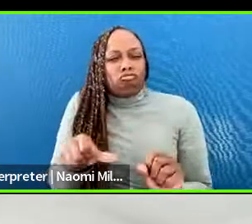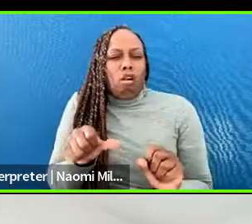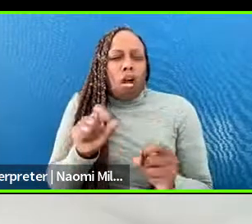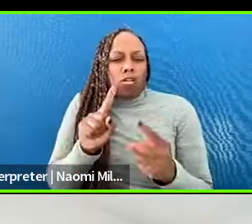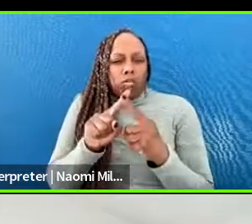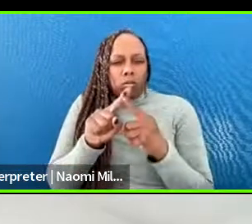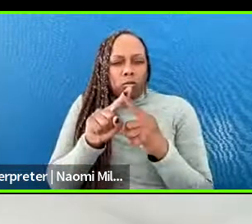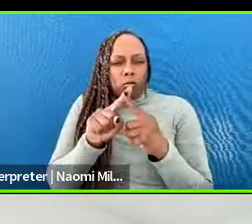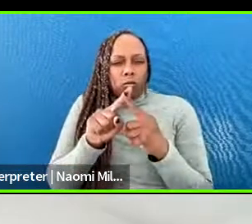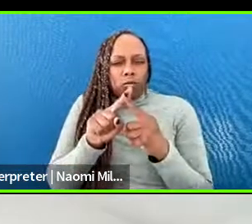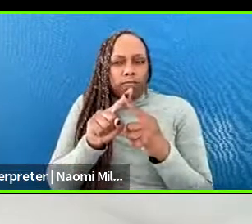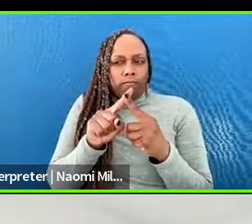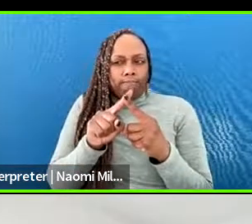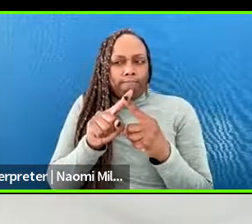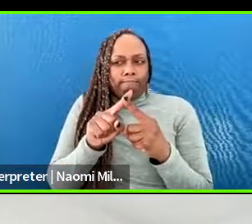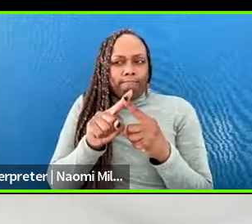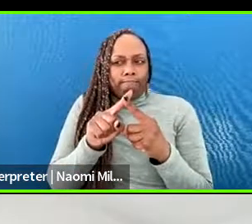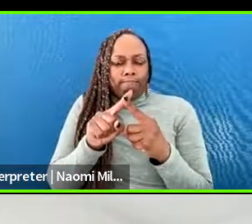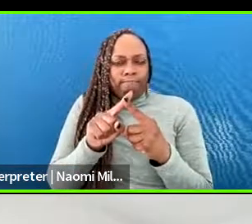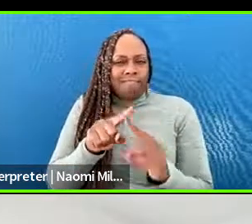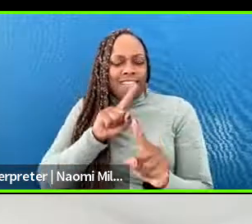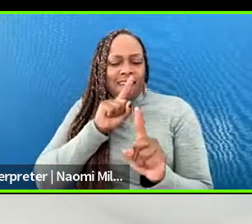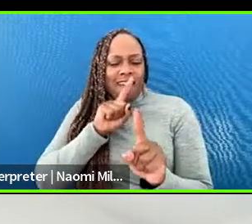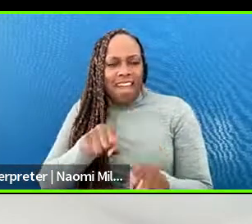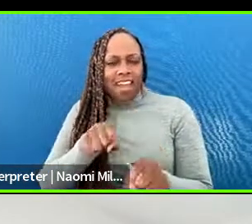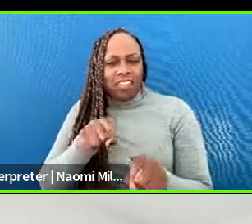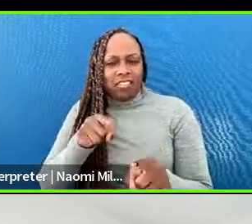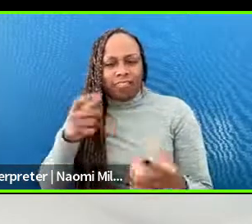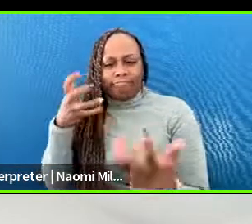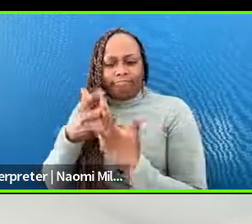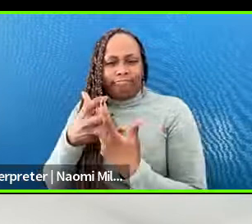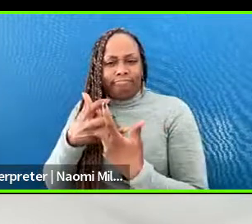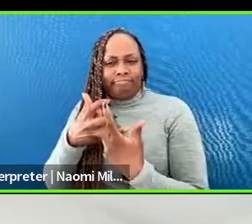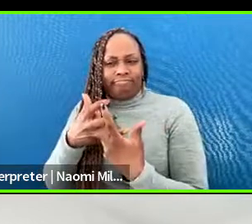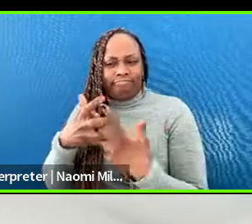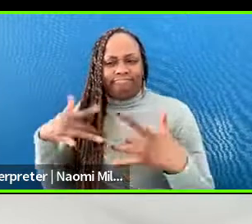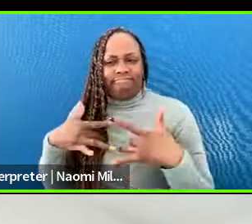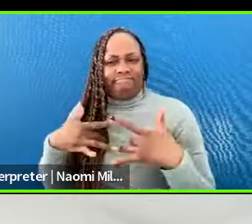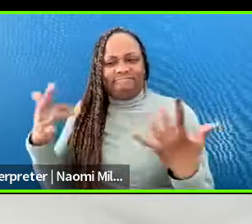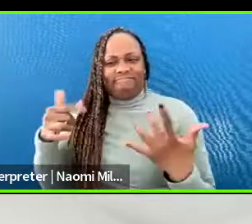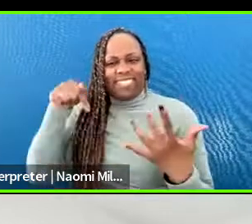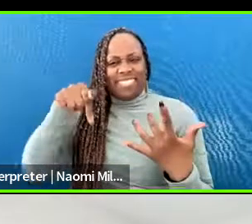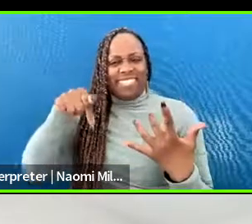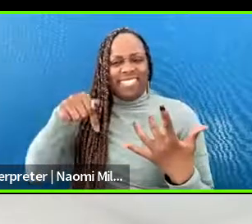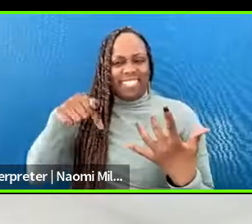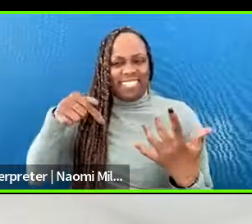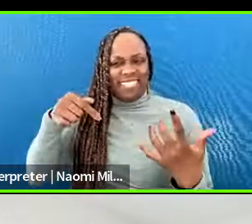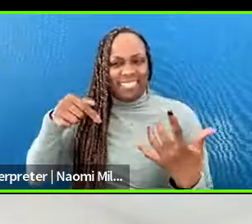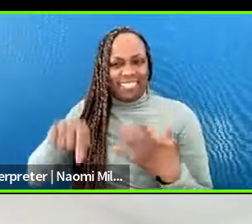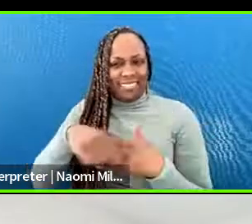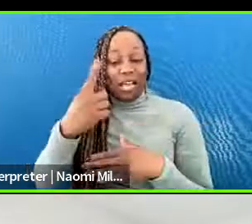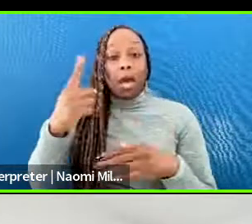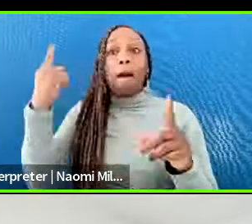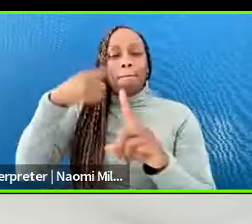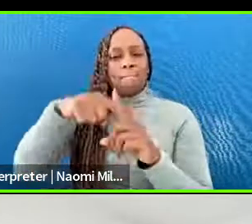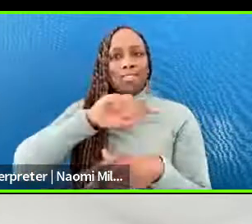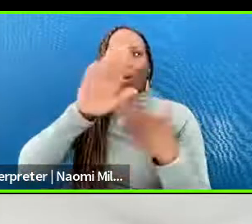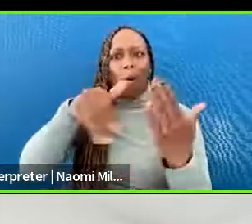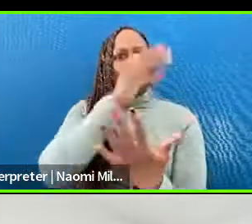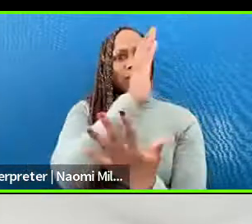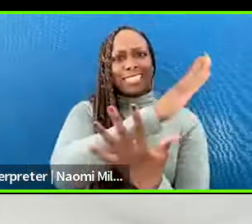in the spirit of today's event and in the spirit of this whole series, and just sort of say,